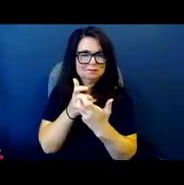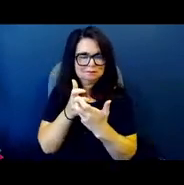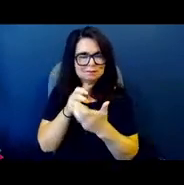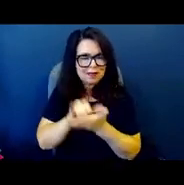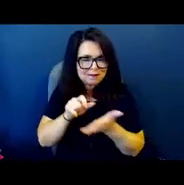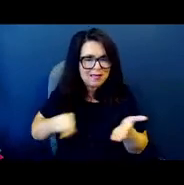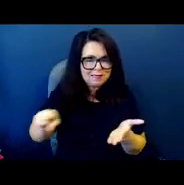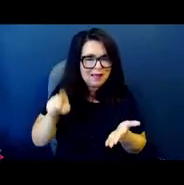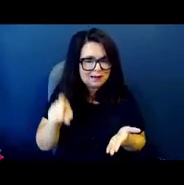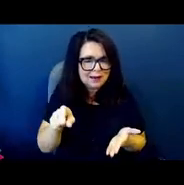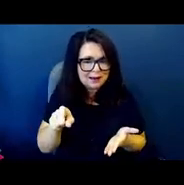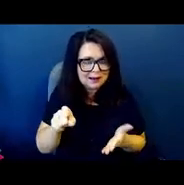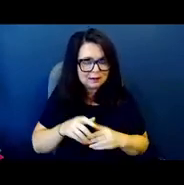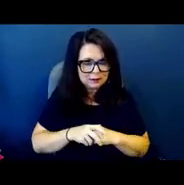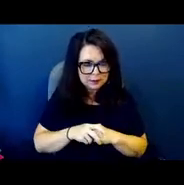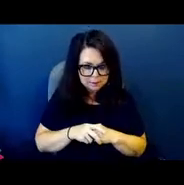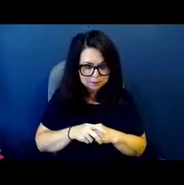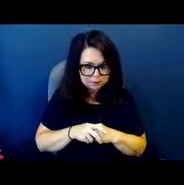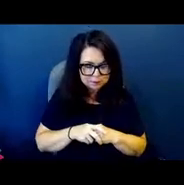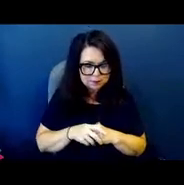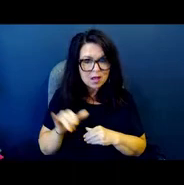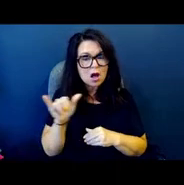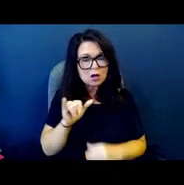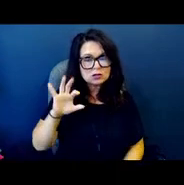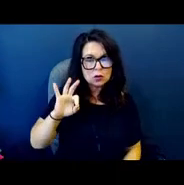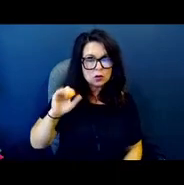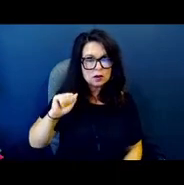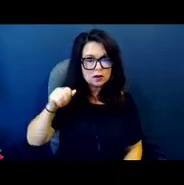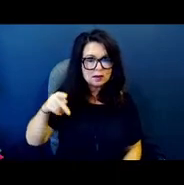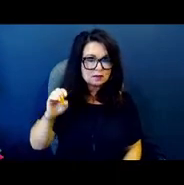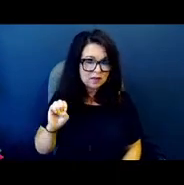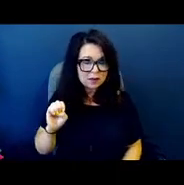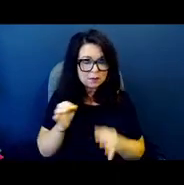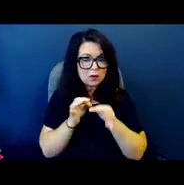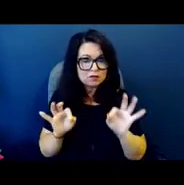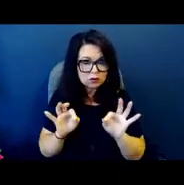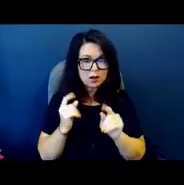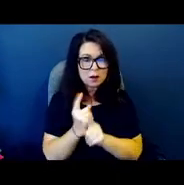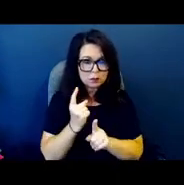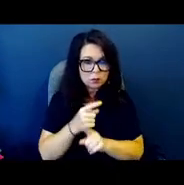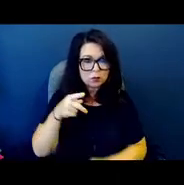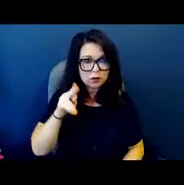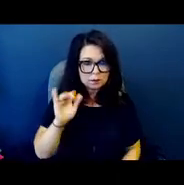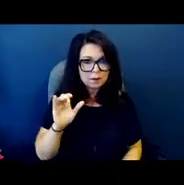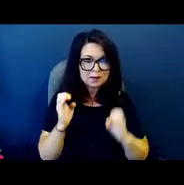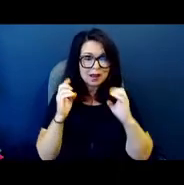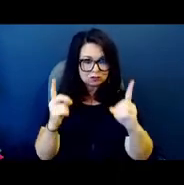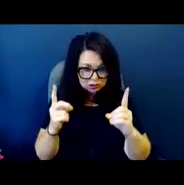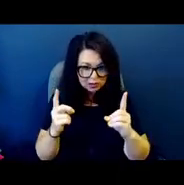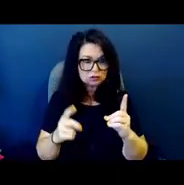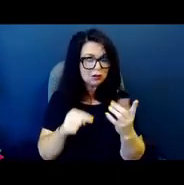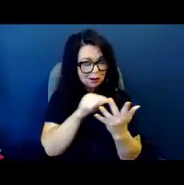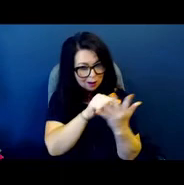to a free, appropriate public education and opportunities beyond that. So I'm really excited to